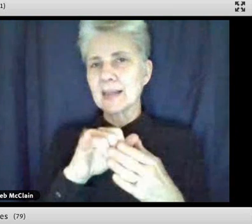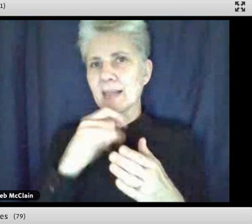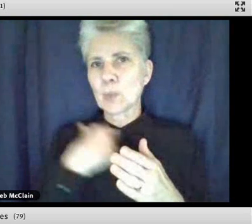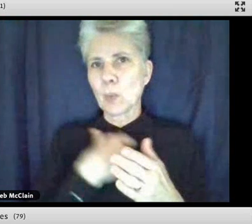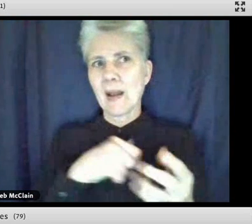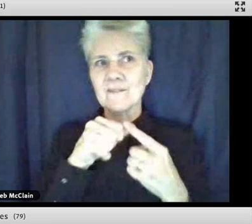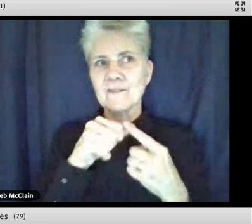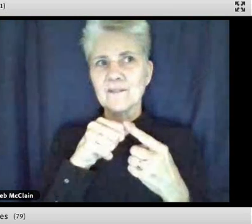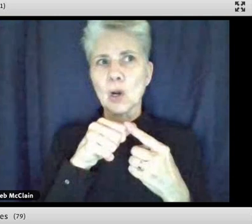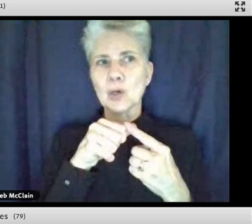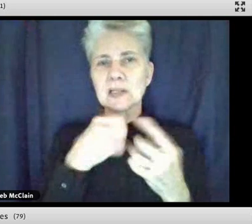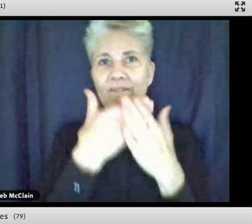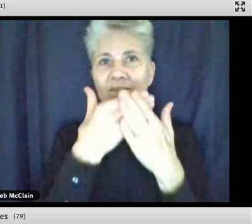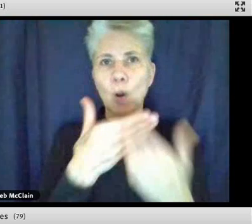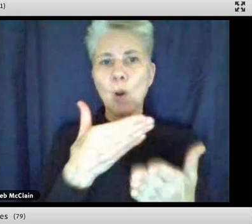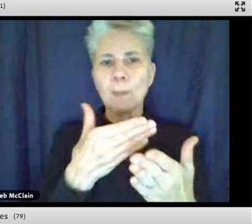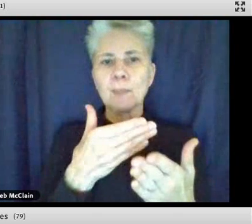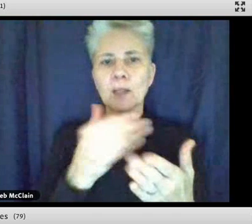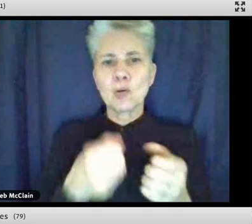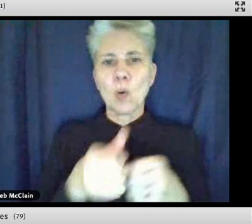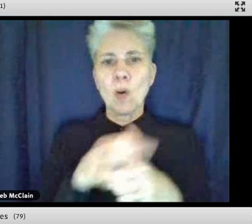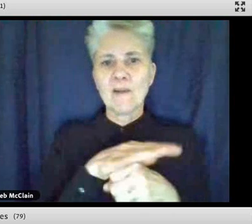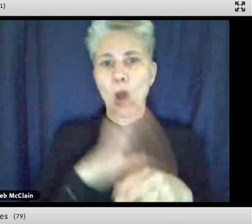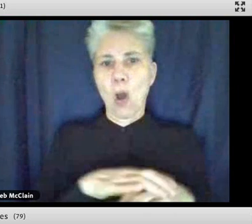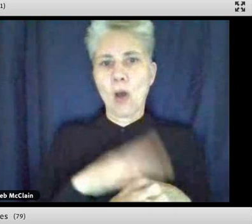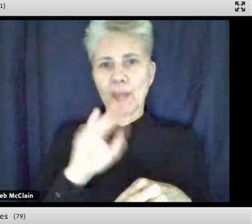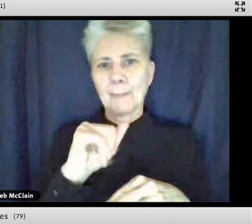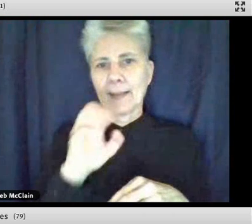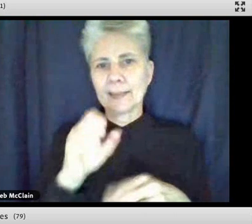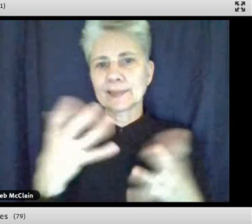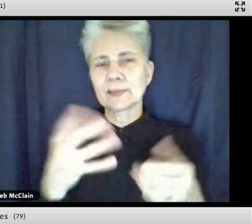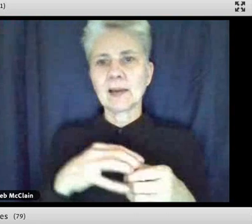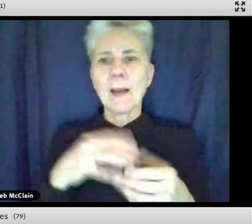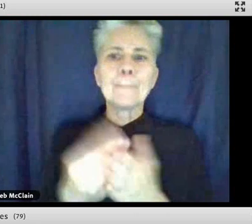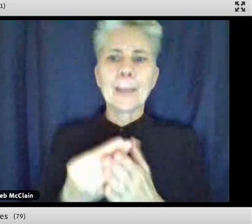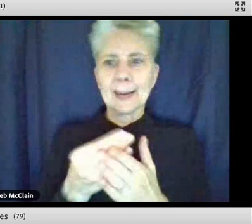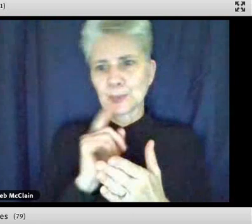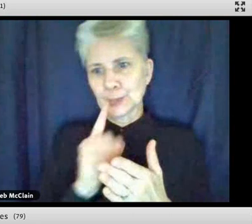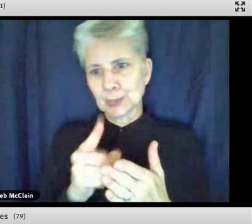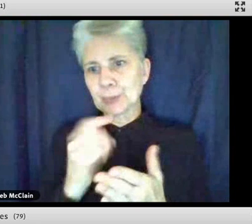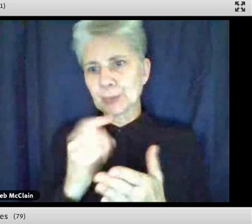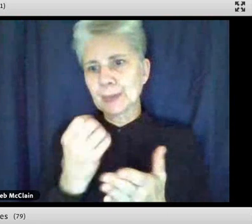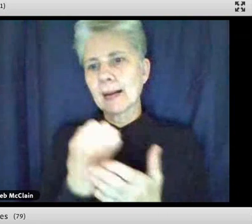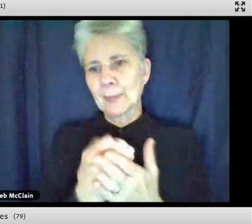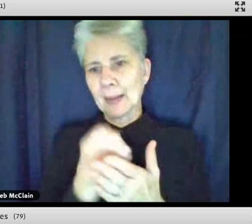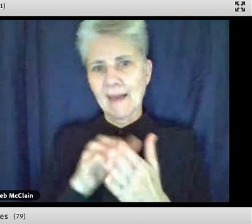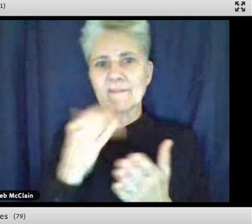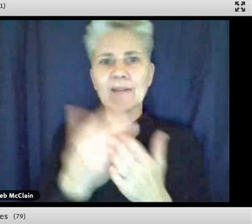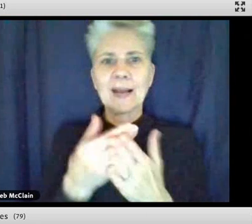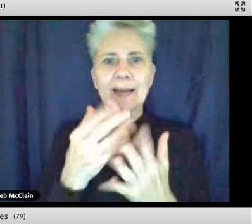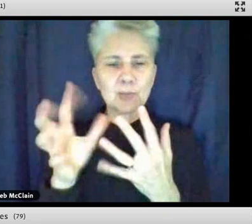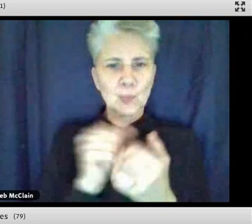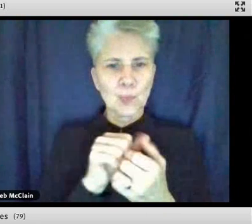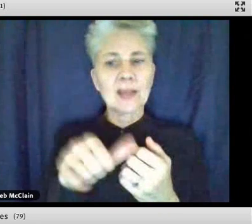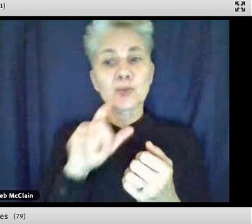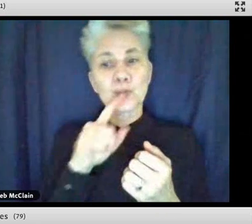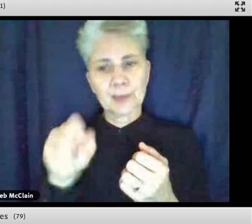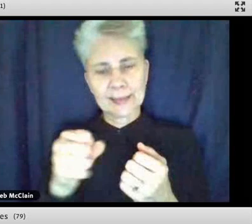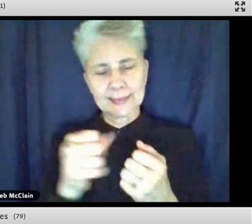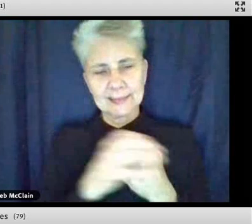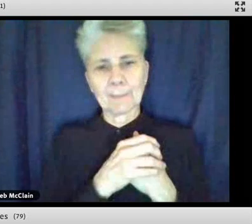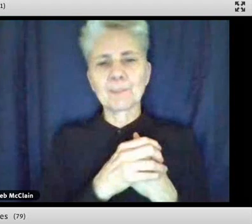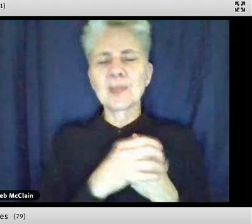confirmed coronavirus was on the base. Yeah, money, definitely the economy, financial ruin, right, absolutely. So there's